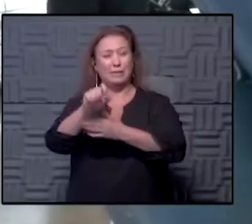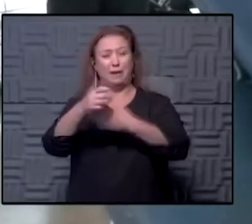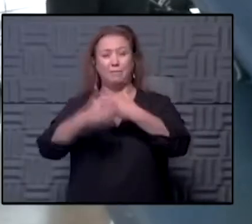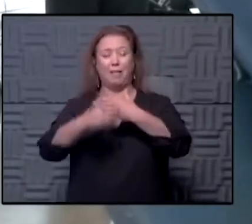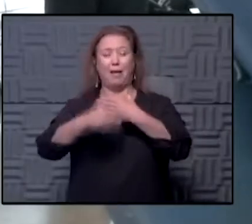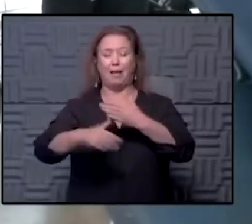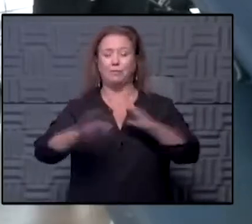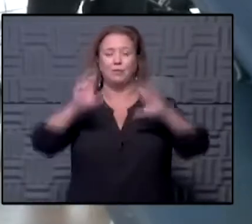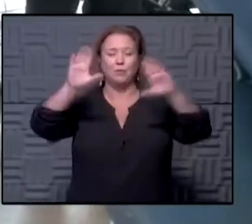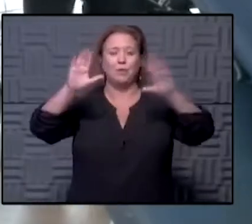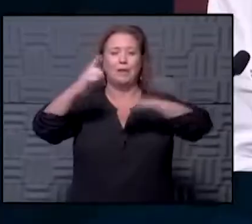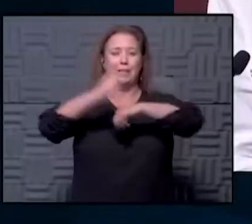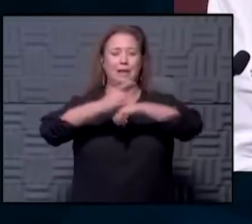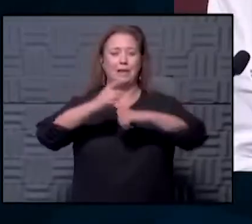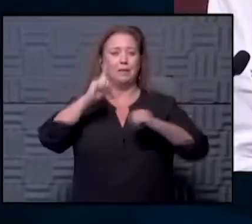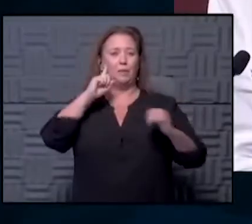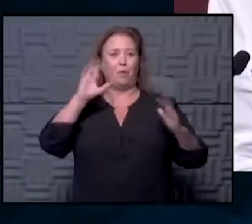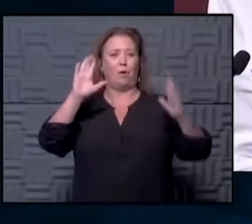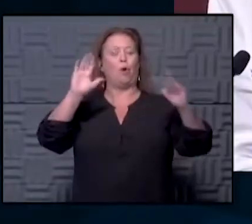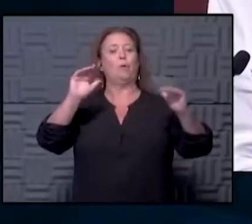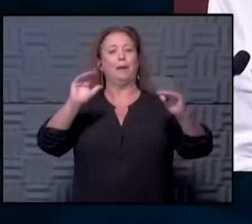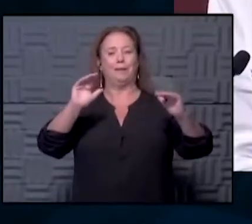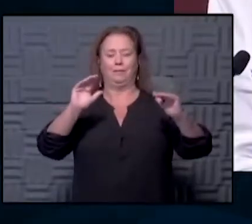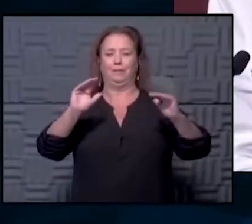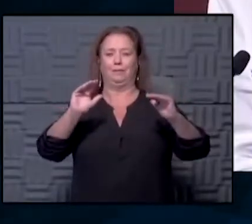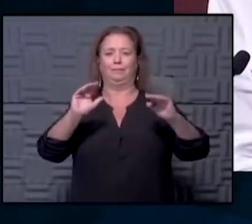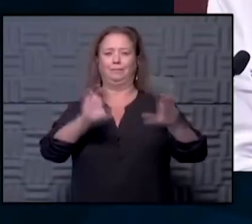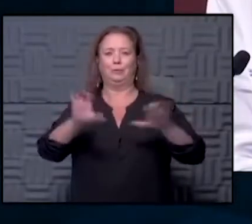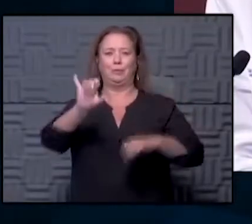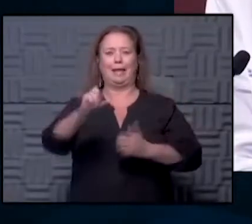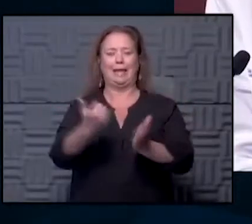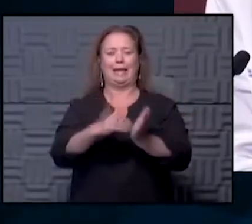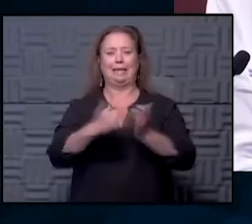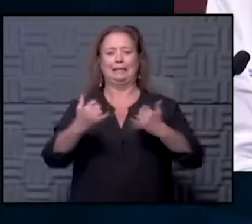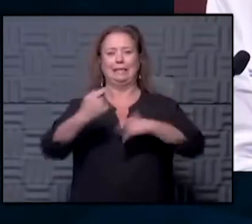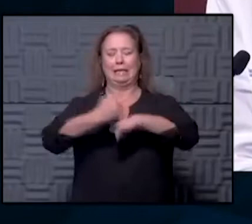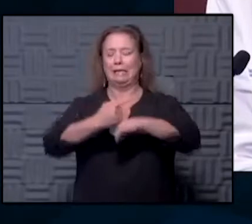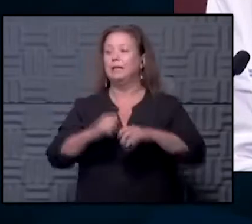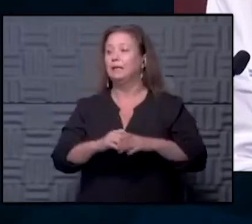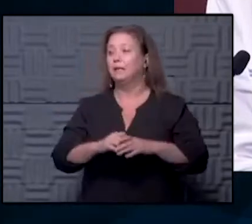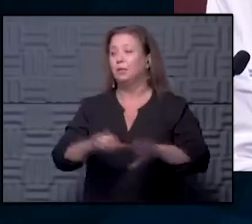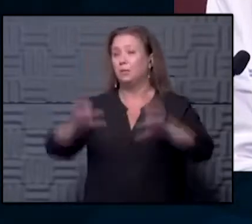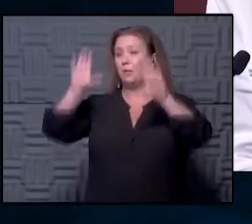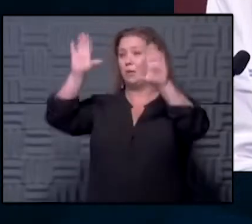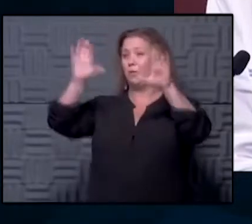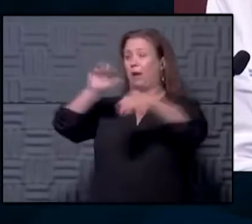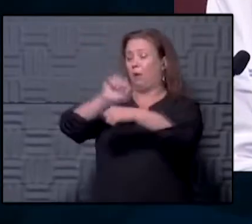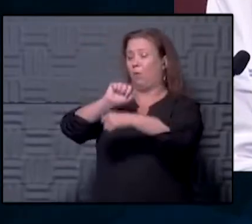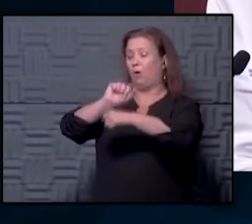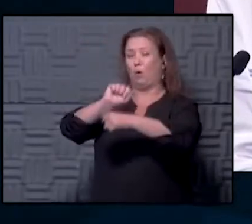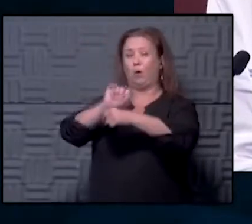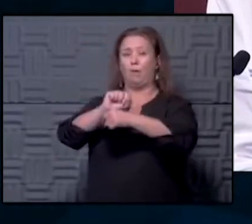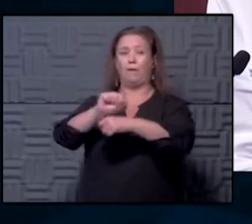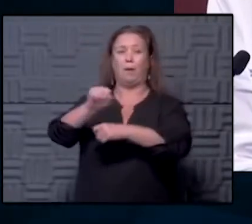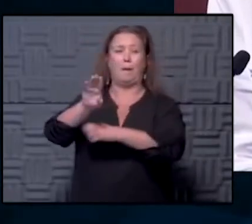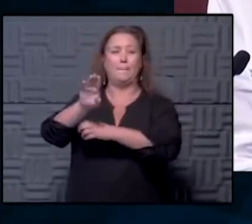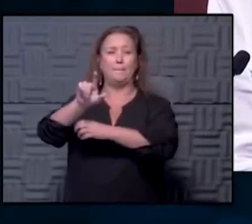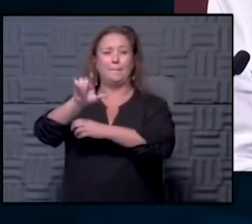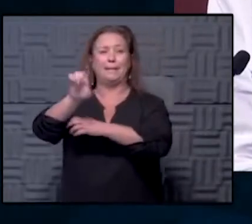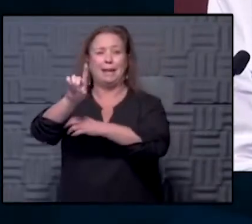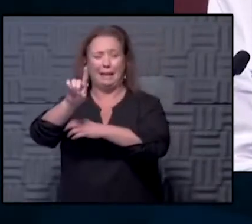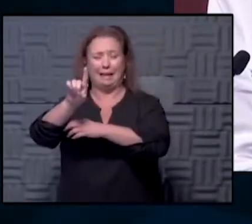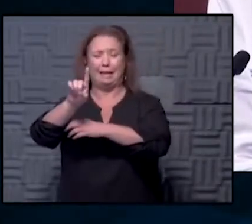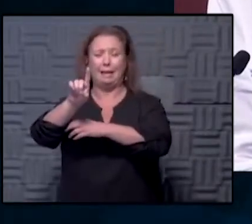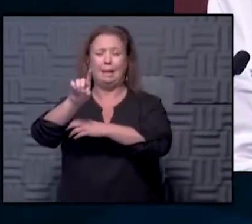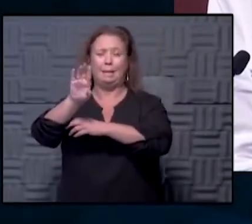and we're hoping to replicate that again today. Oh, man, I sure hope so. And, with the great work our blood bank does is probably not, the Community Blood